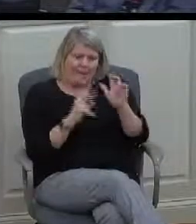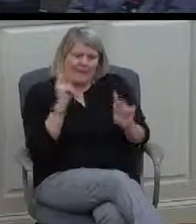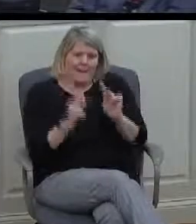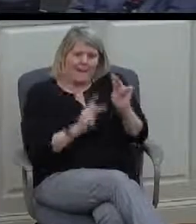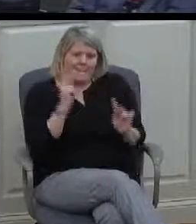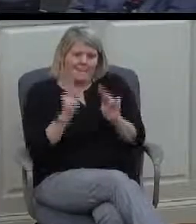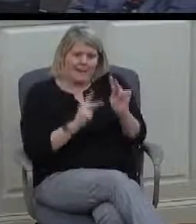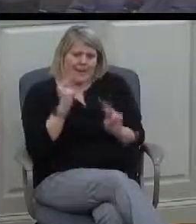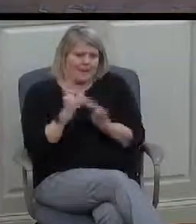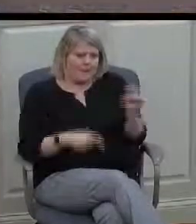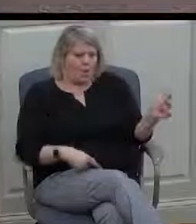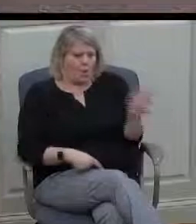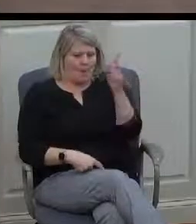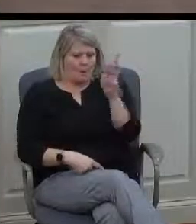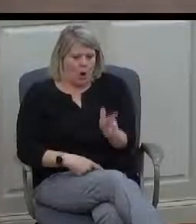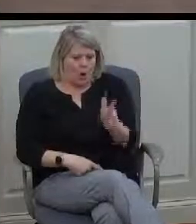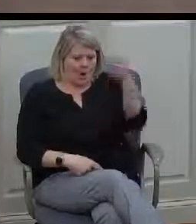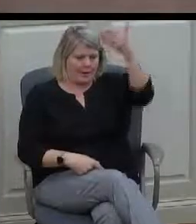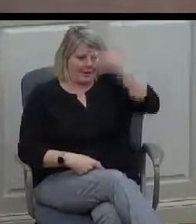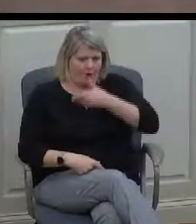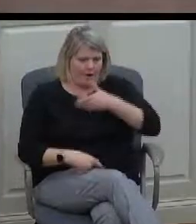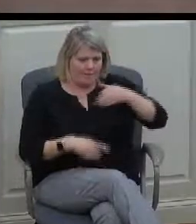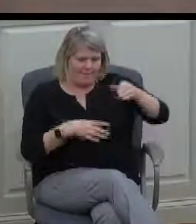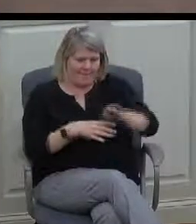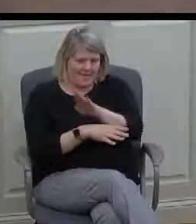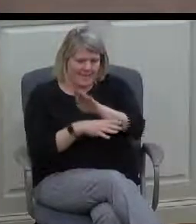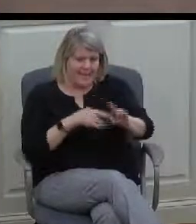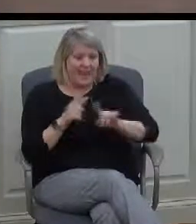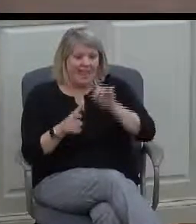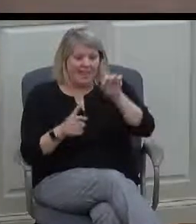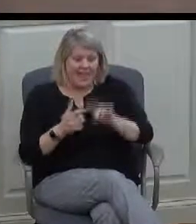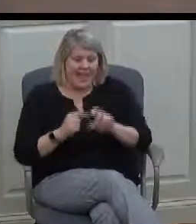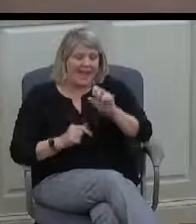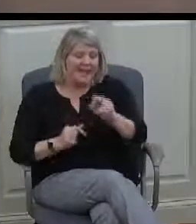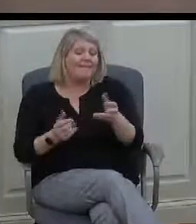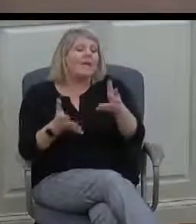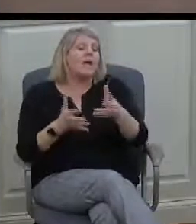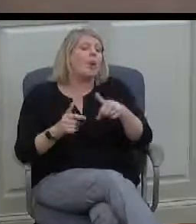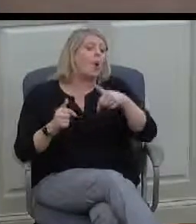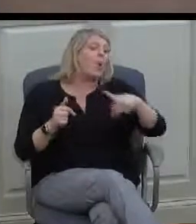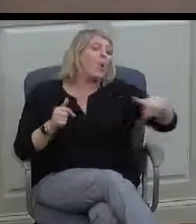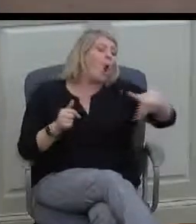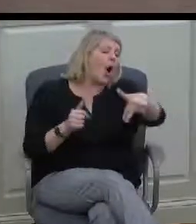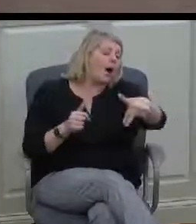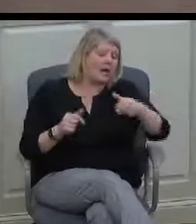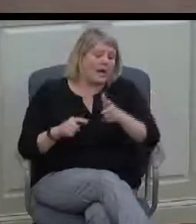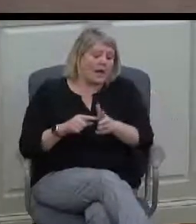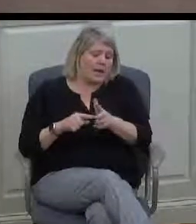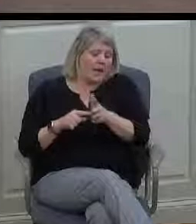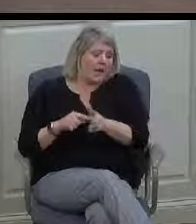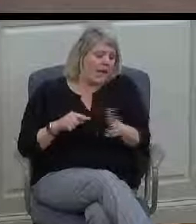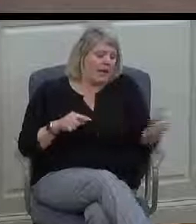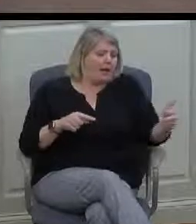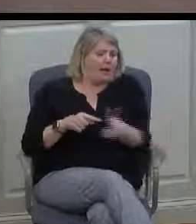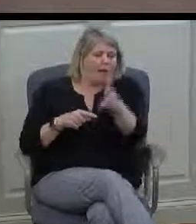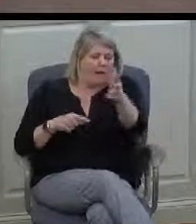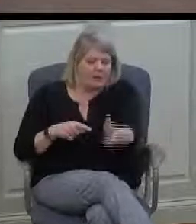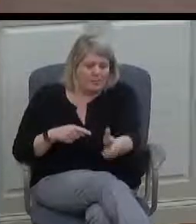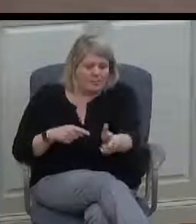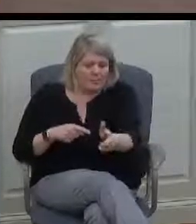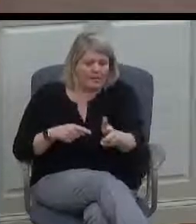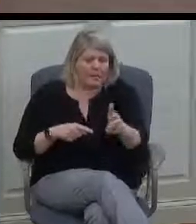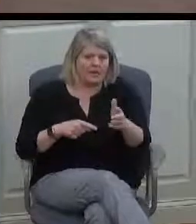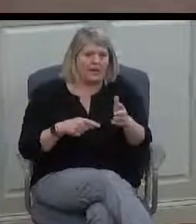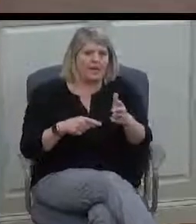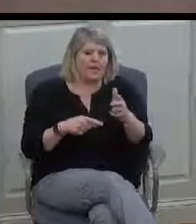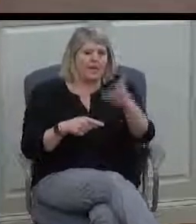park directly in front of the business they want to go to. And then if they want to go somewhere that's 2 blocks down, they get back in their car and they drive and they park directly in